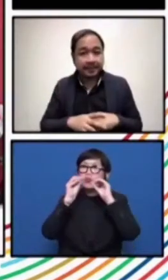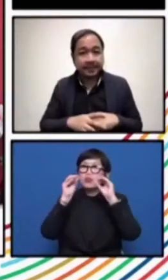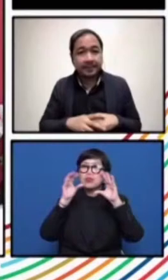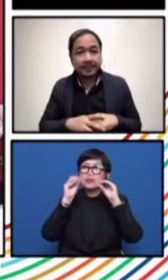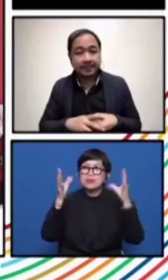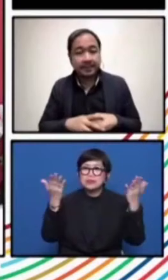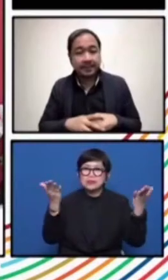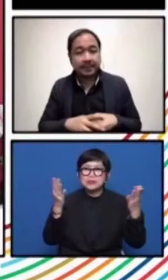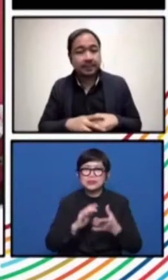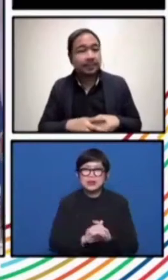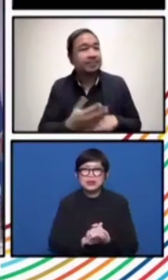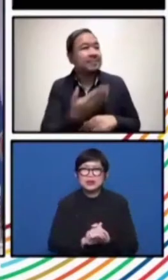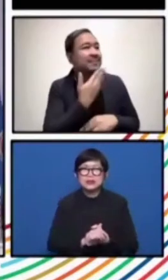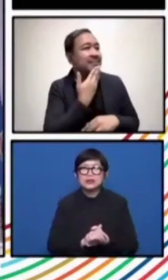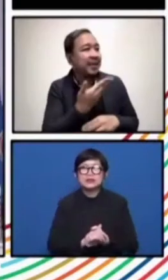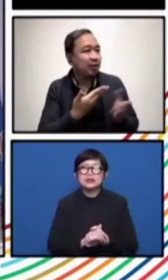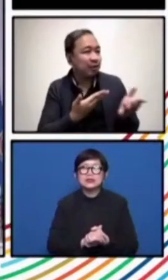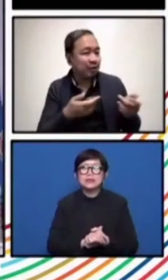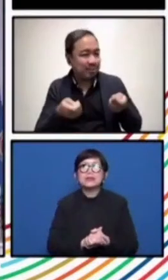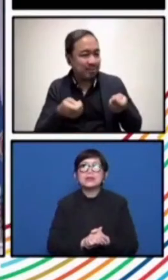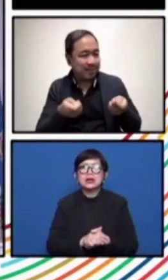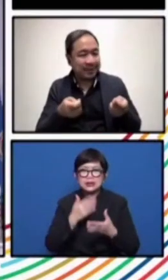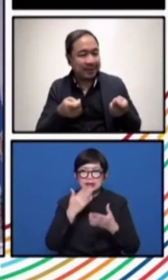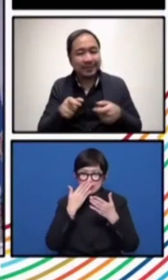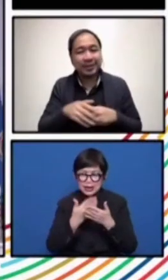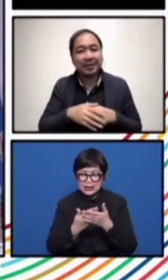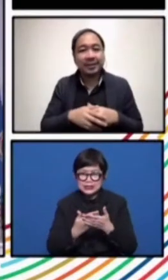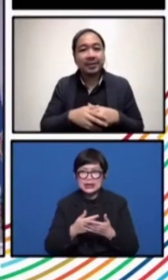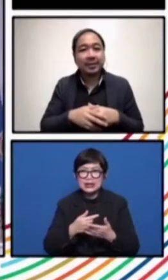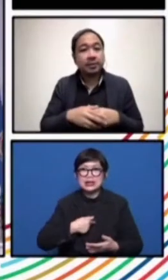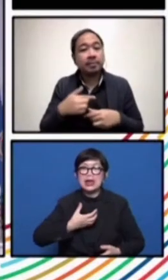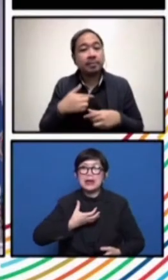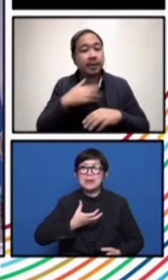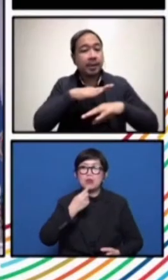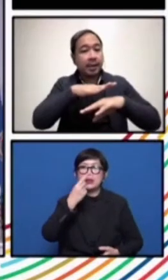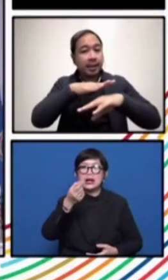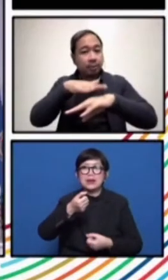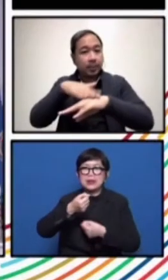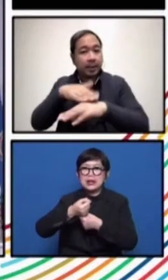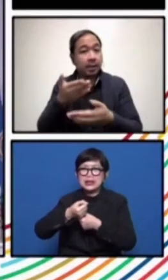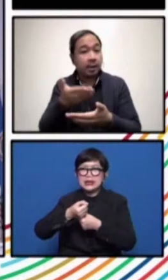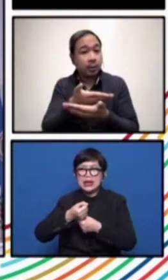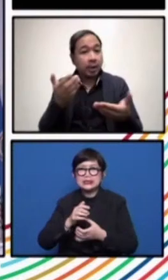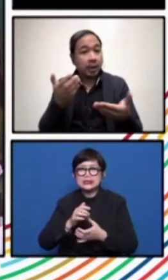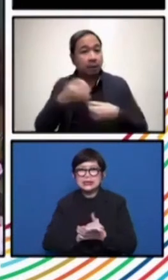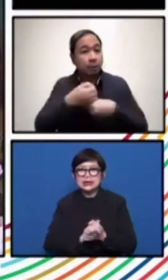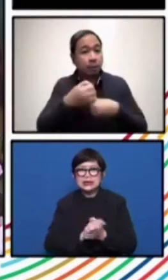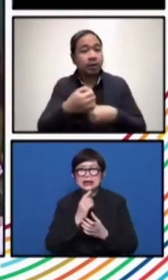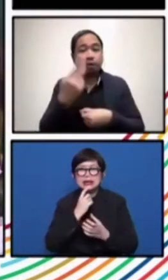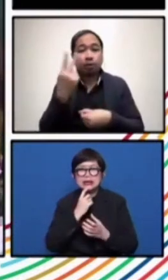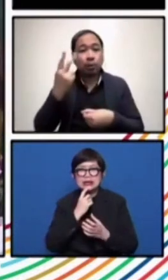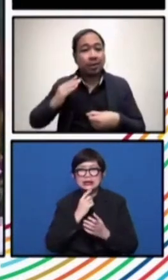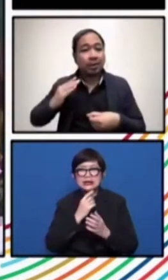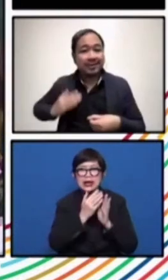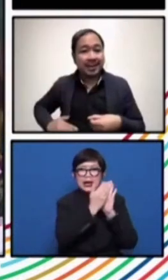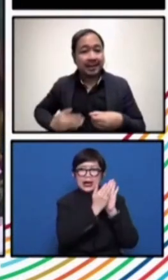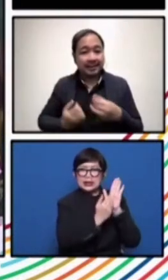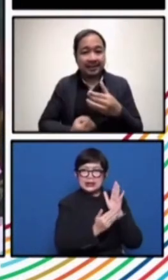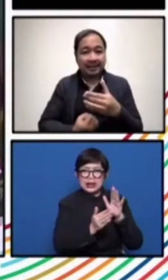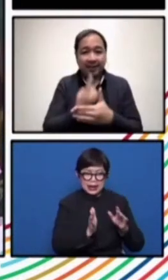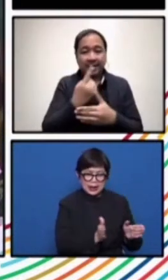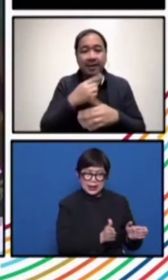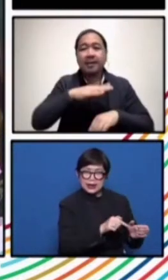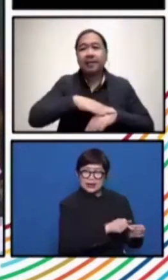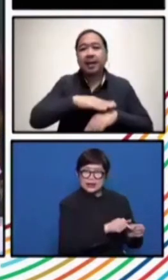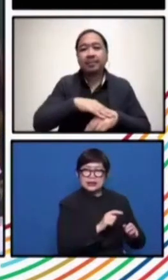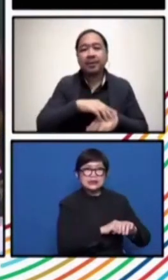Madam chair I I would just like to remind delegates about the two side events that are scheduled from 12 30 to